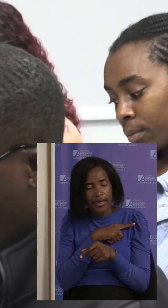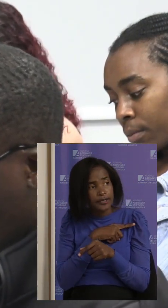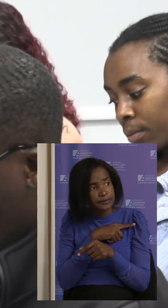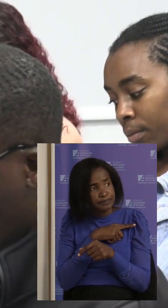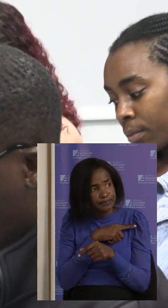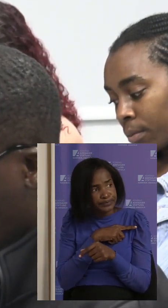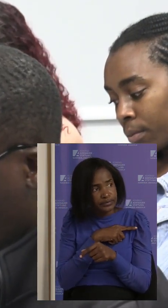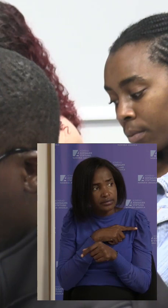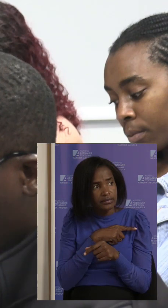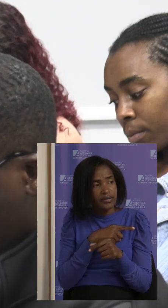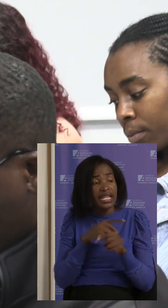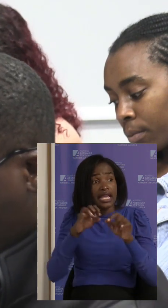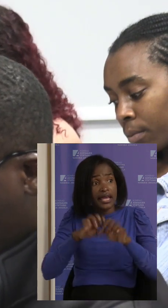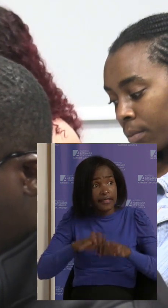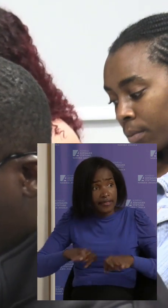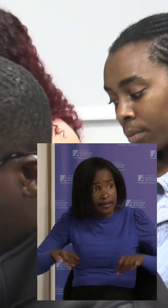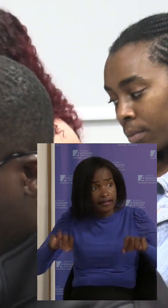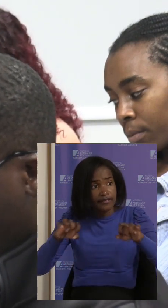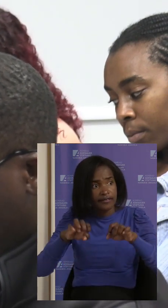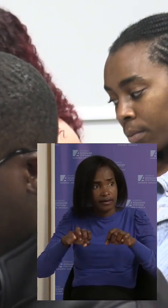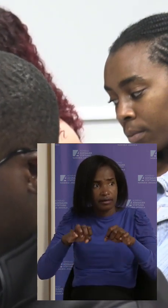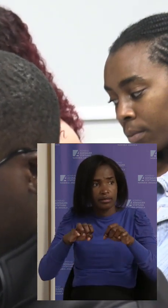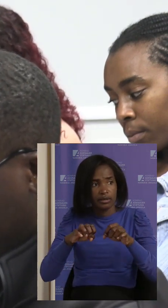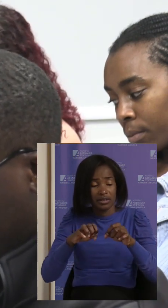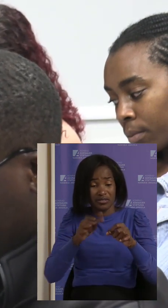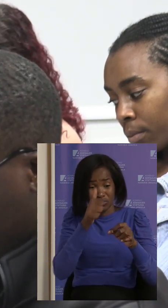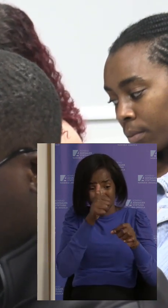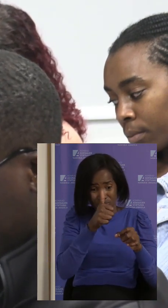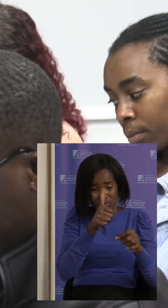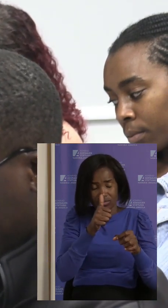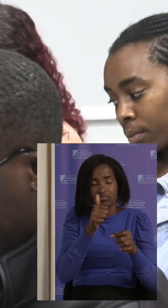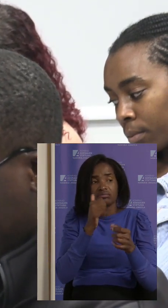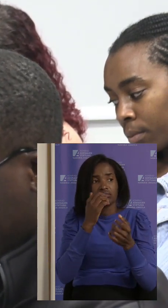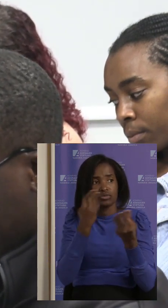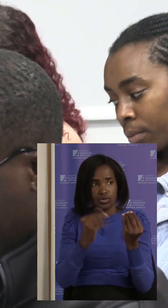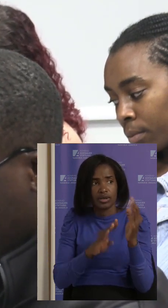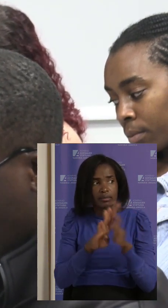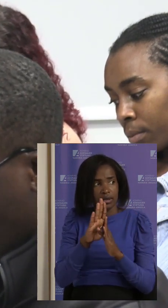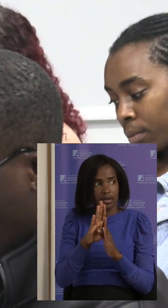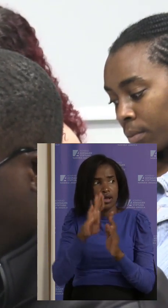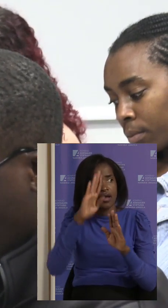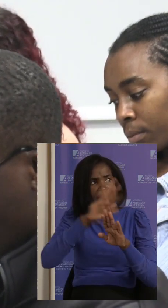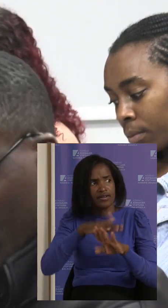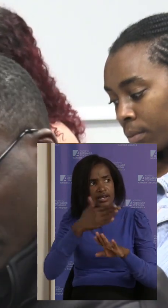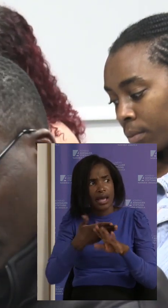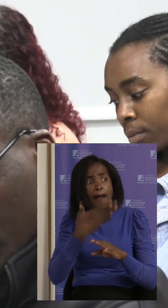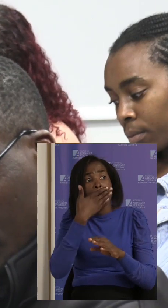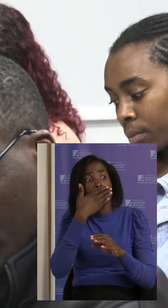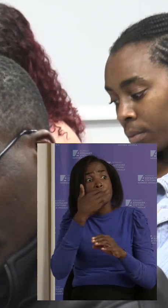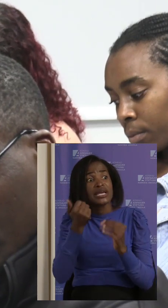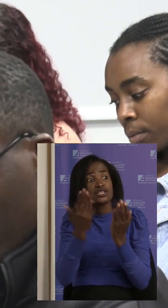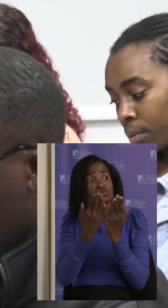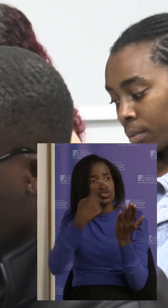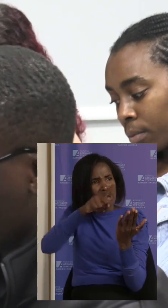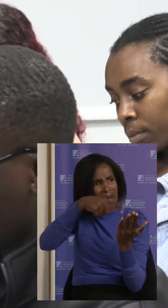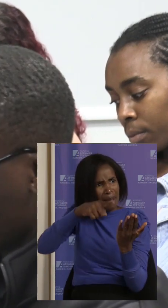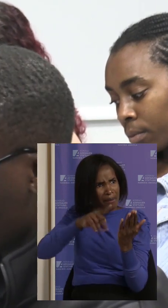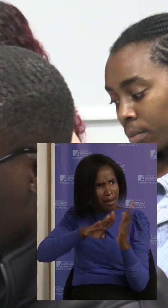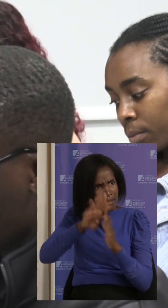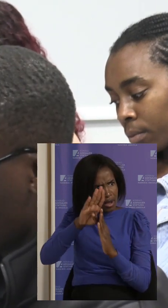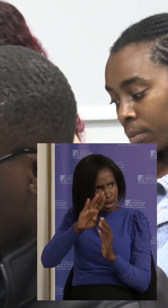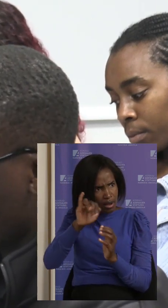the environment is very, very important. You can see that the best performing schools in this country